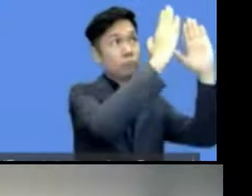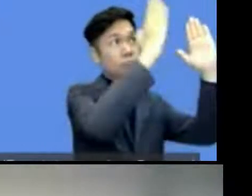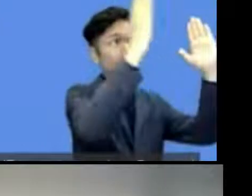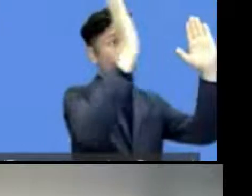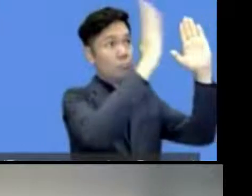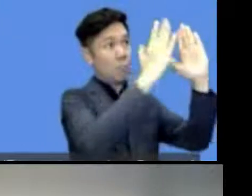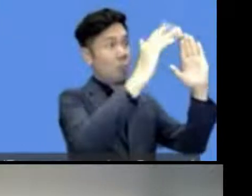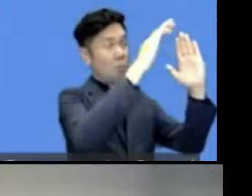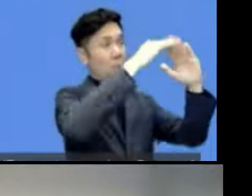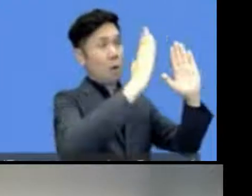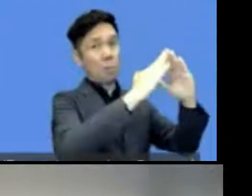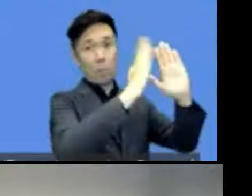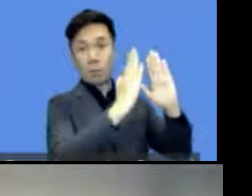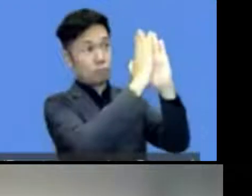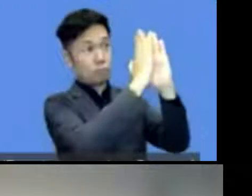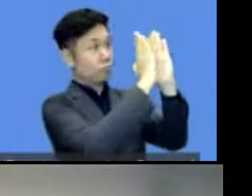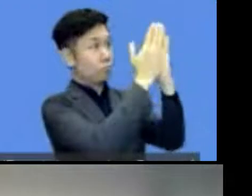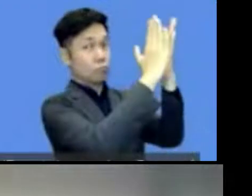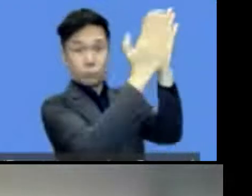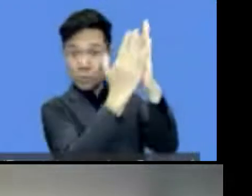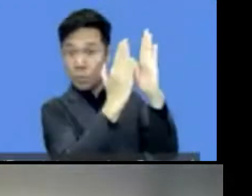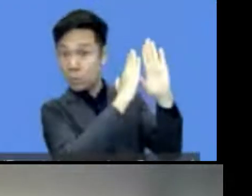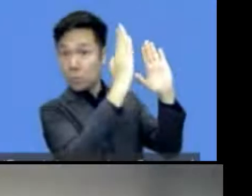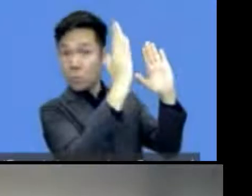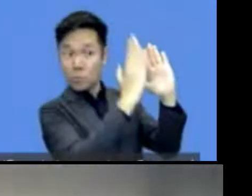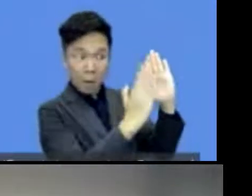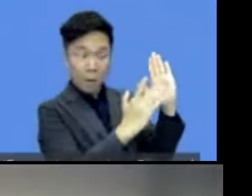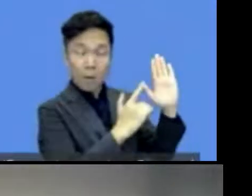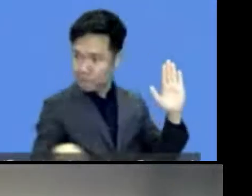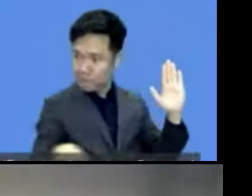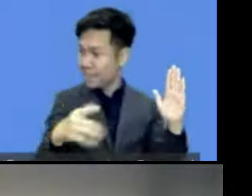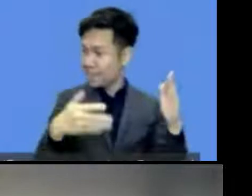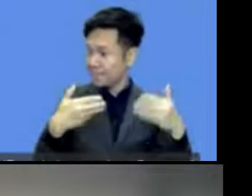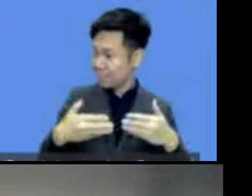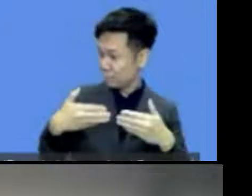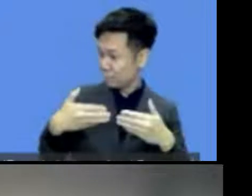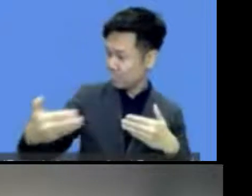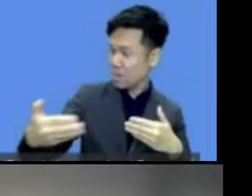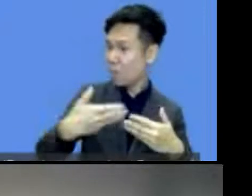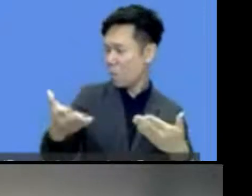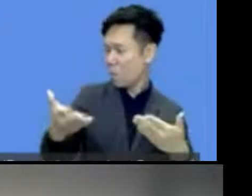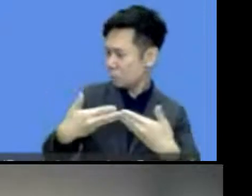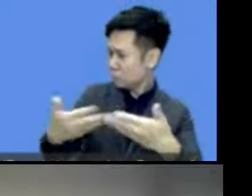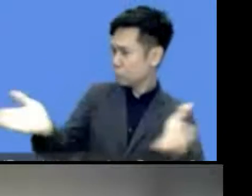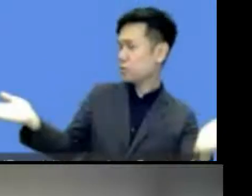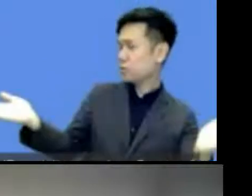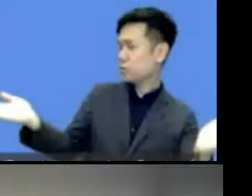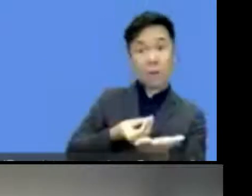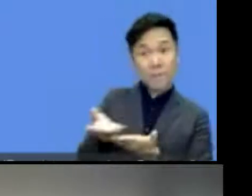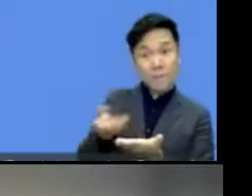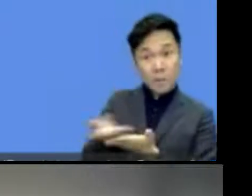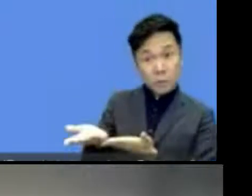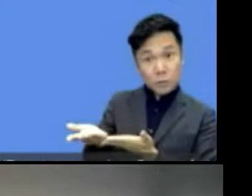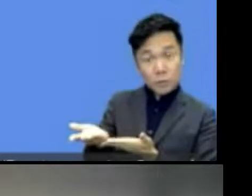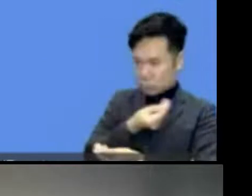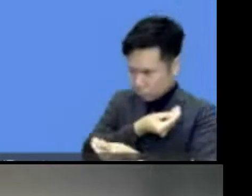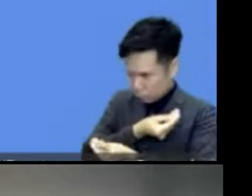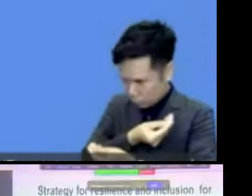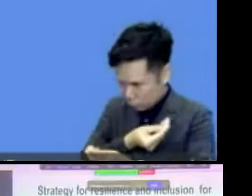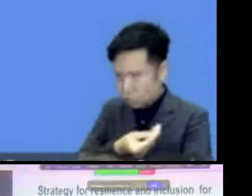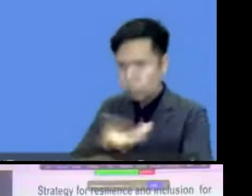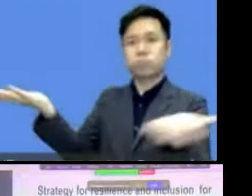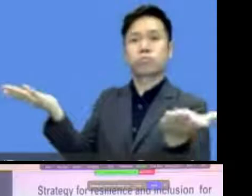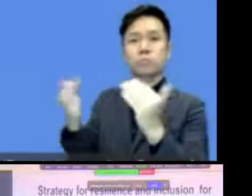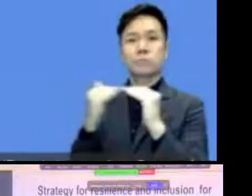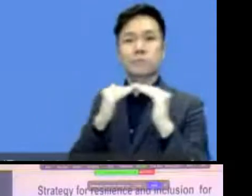now and in the future in terms of the equitable information dissemination. Thank you very much for your attention. Thank